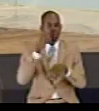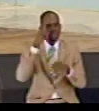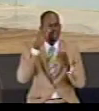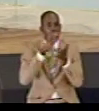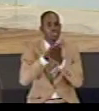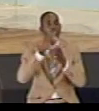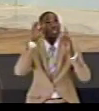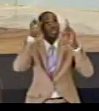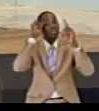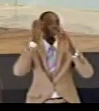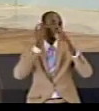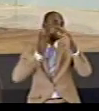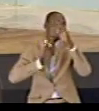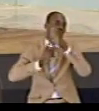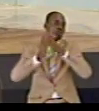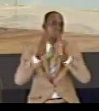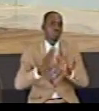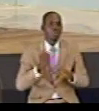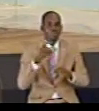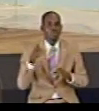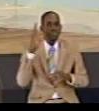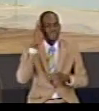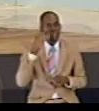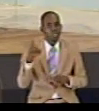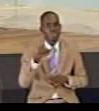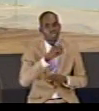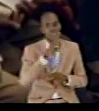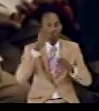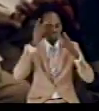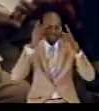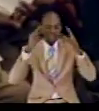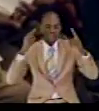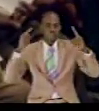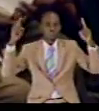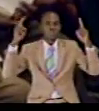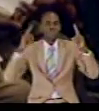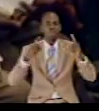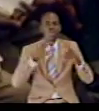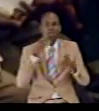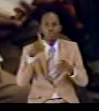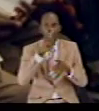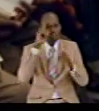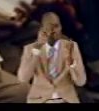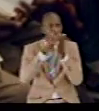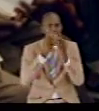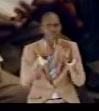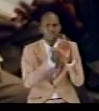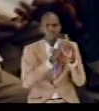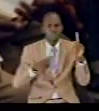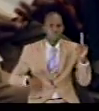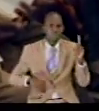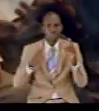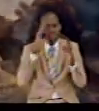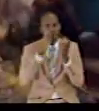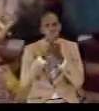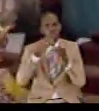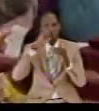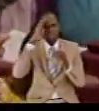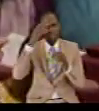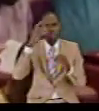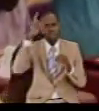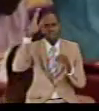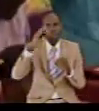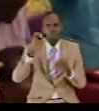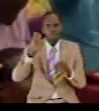prosper. Anybody believing the man of God, the word of God that he speaks there today, where are you? You